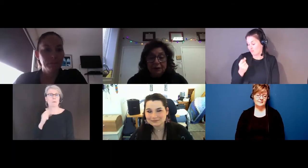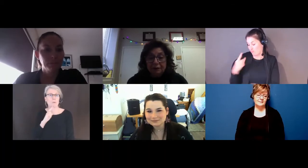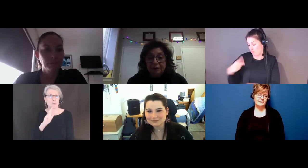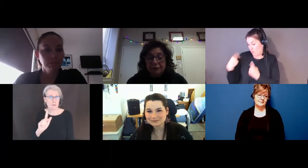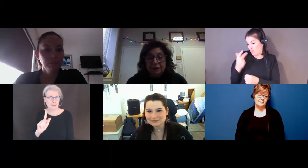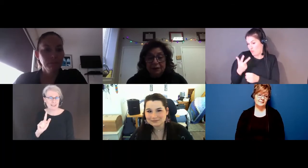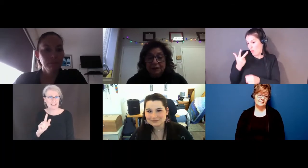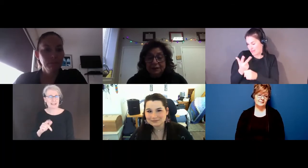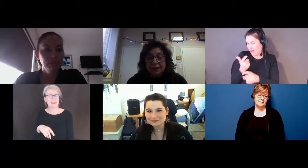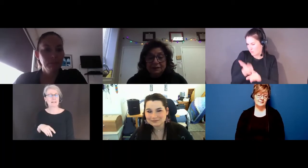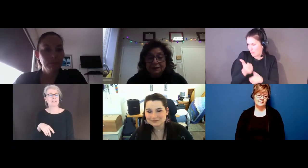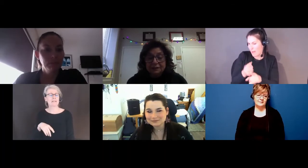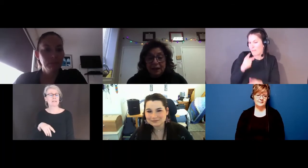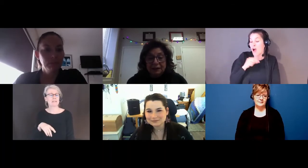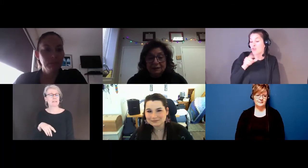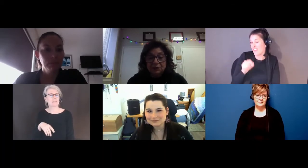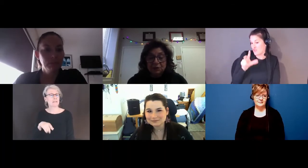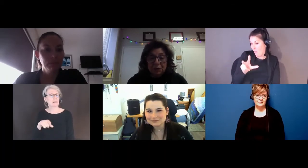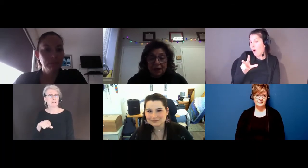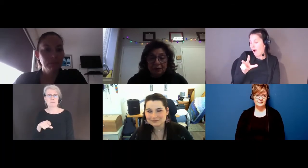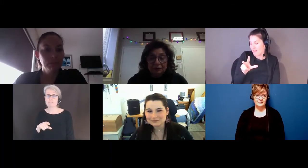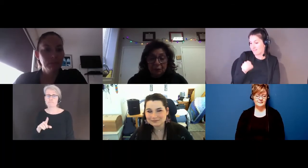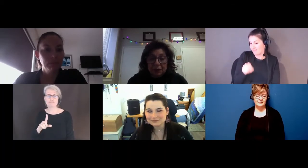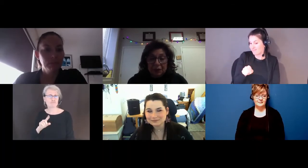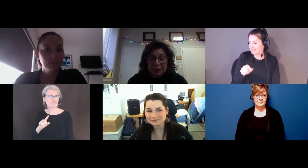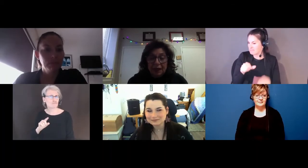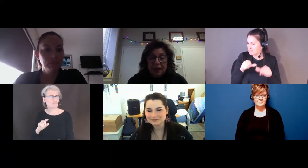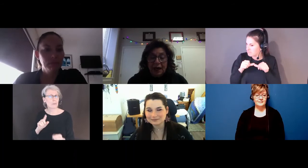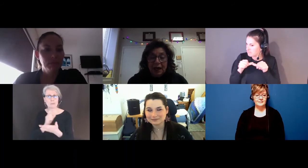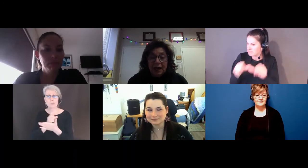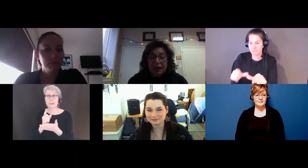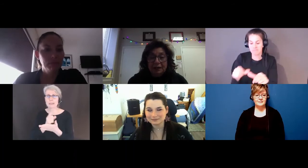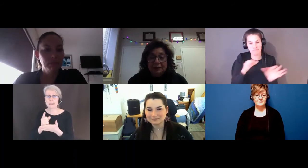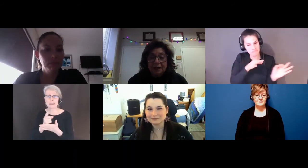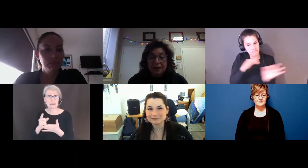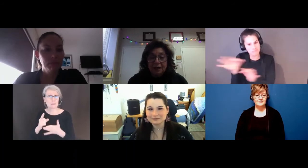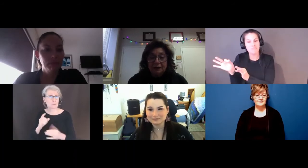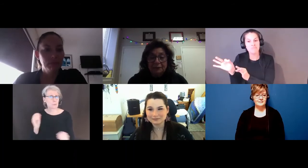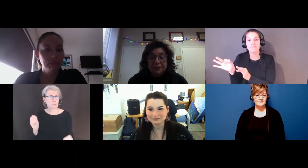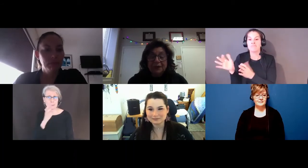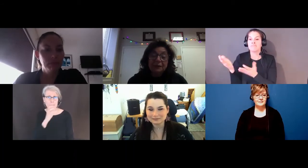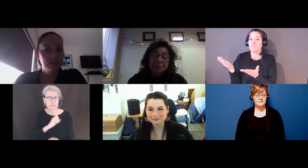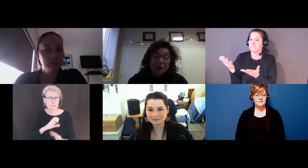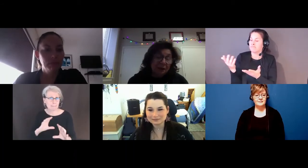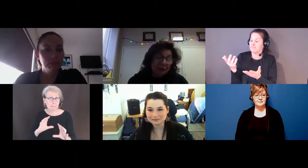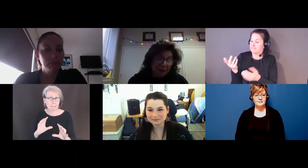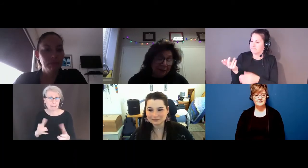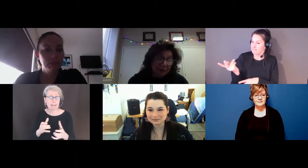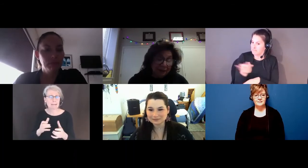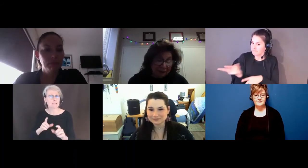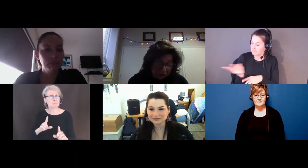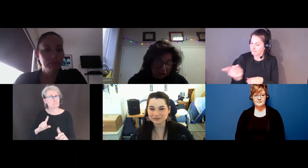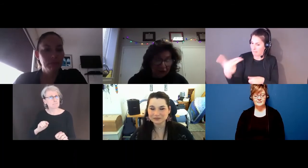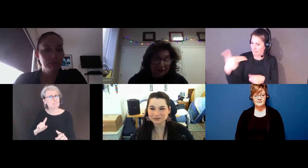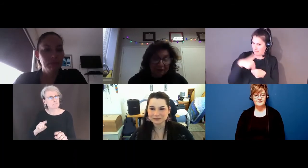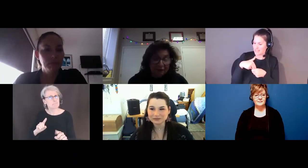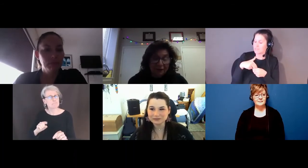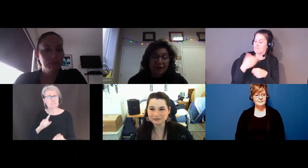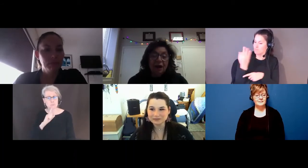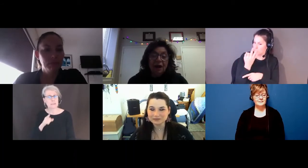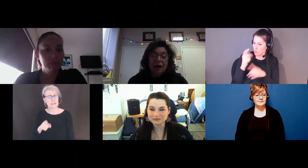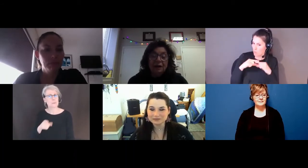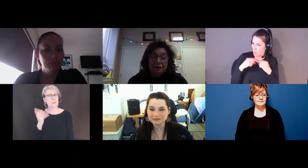very consistently takes his classes week after week. And in his